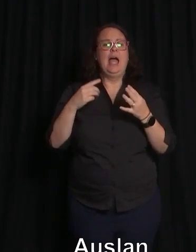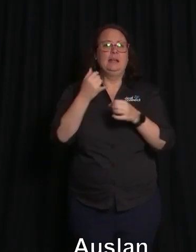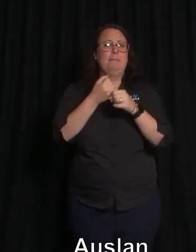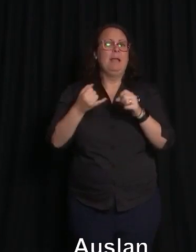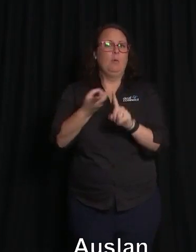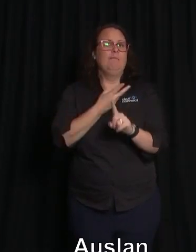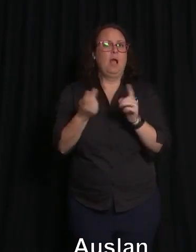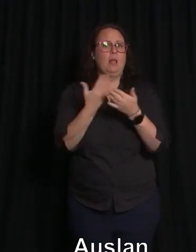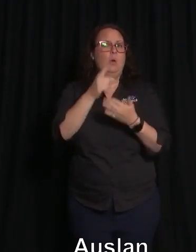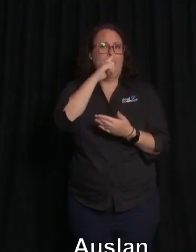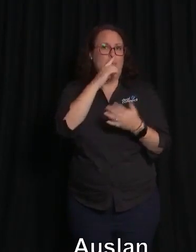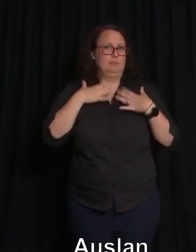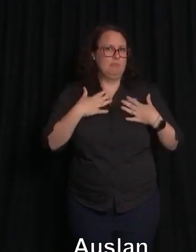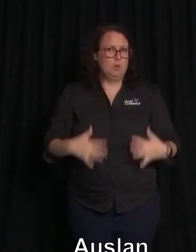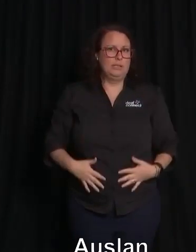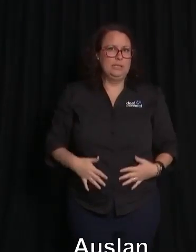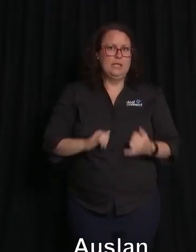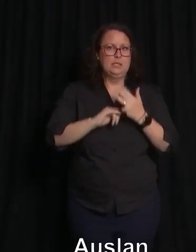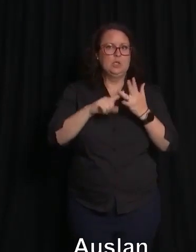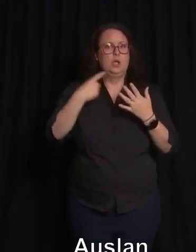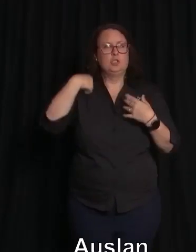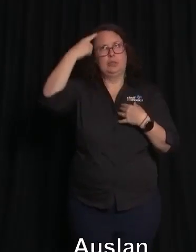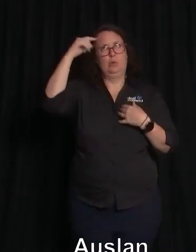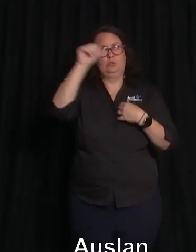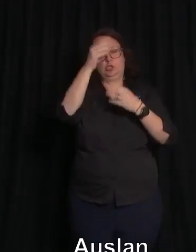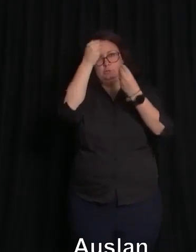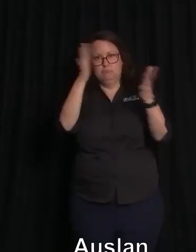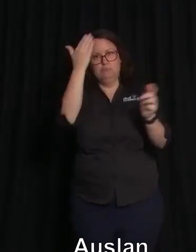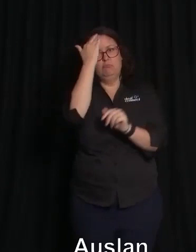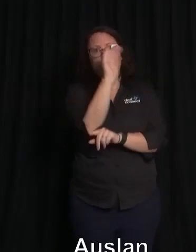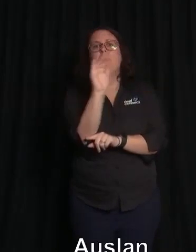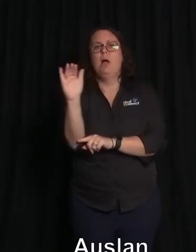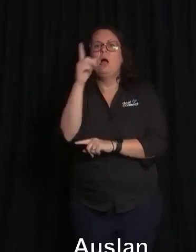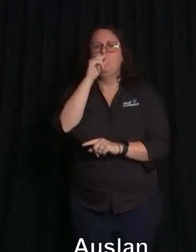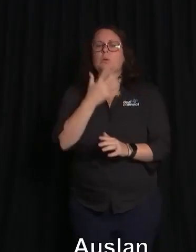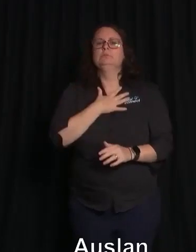violence. So just wanted to let the audience know that as well.